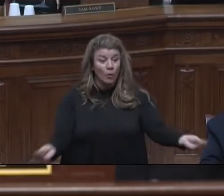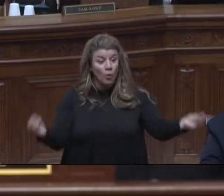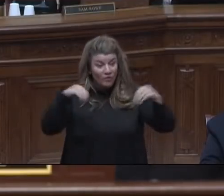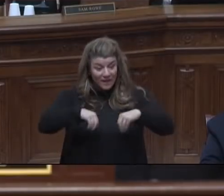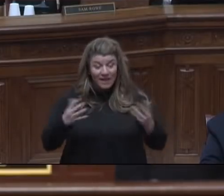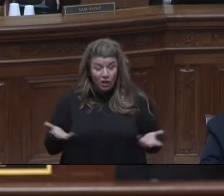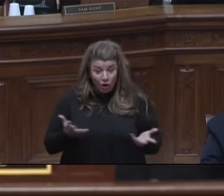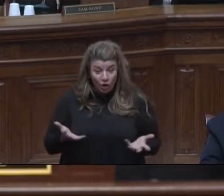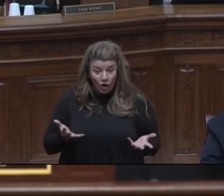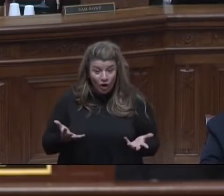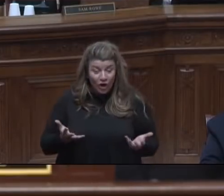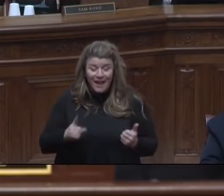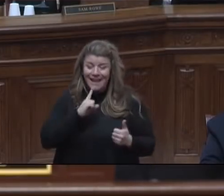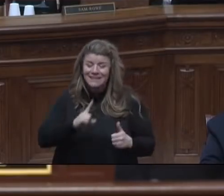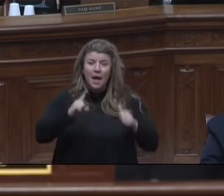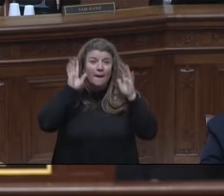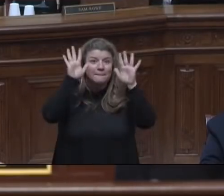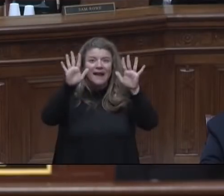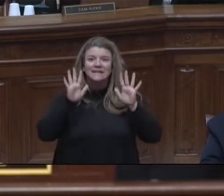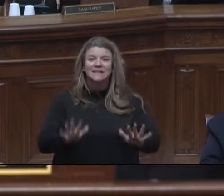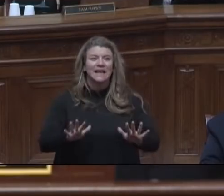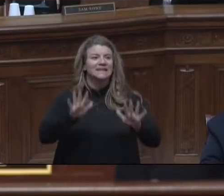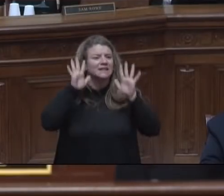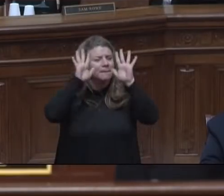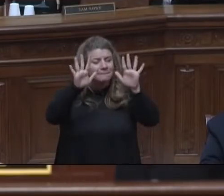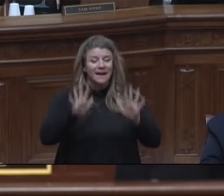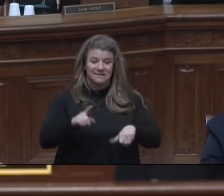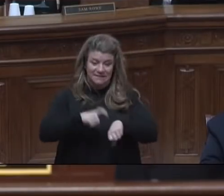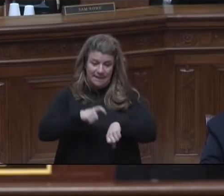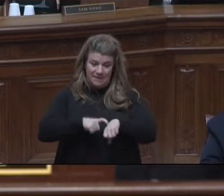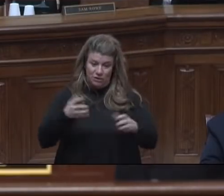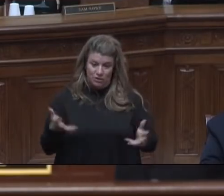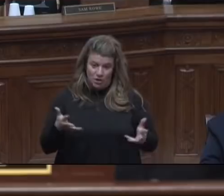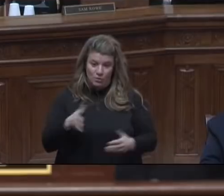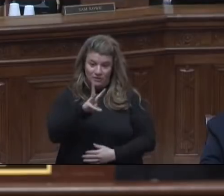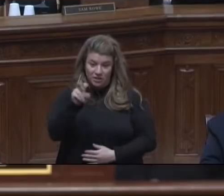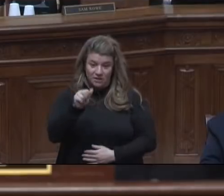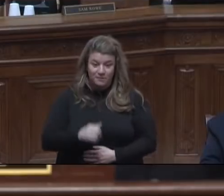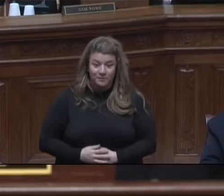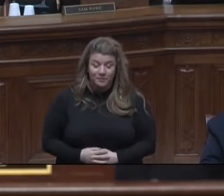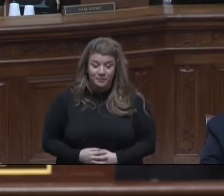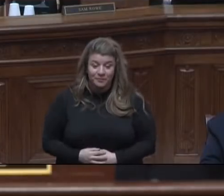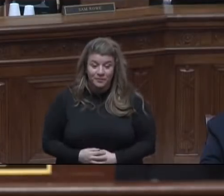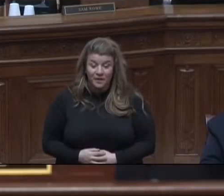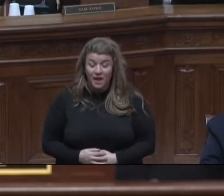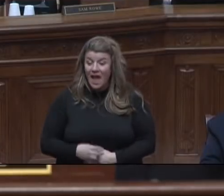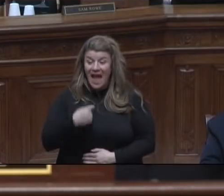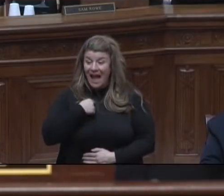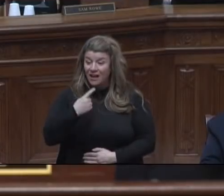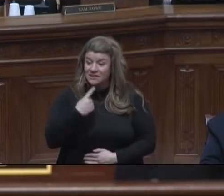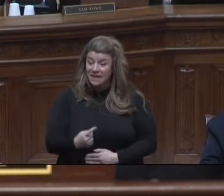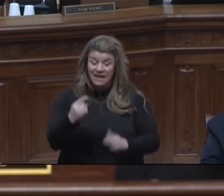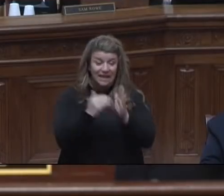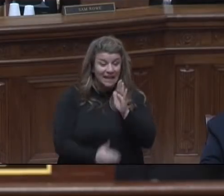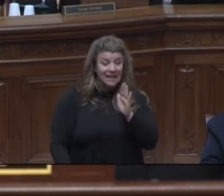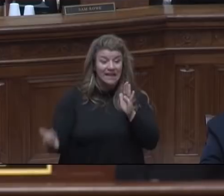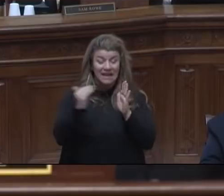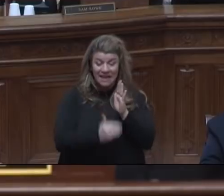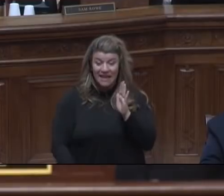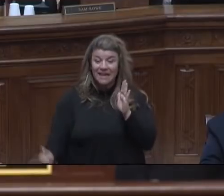It's amazing. It is an amazing time in West Virginia. I'd say to you over and over and